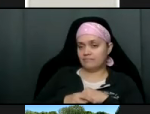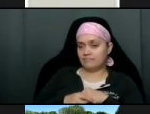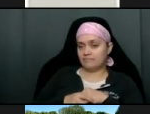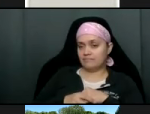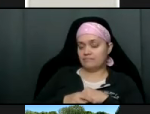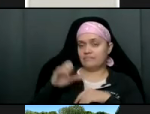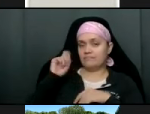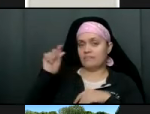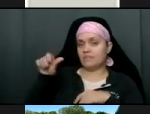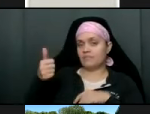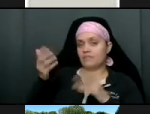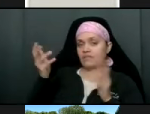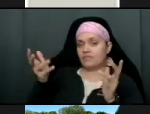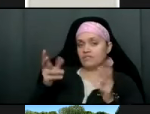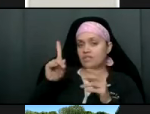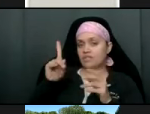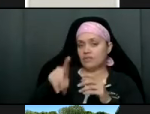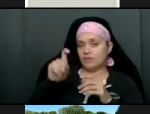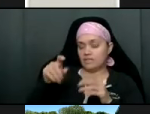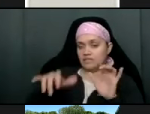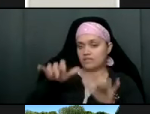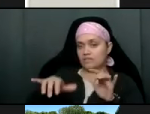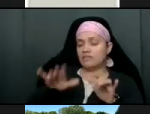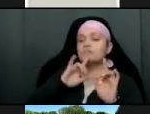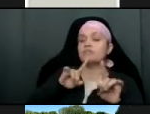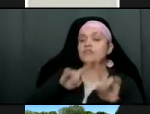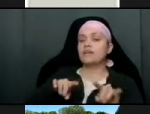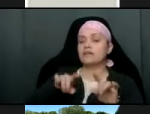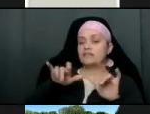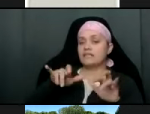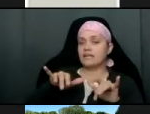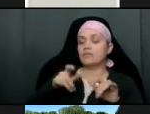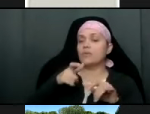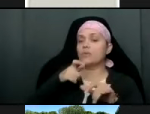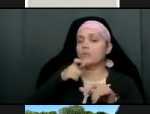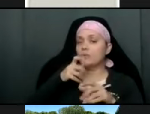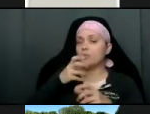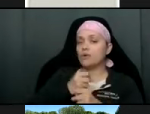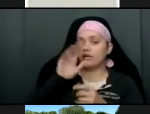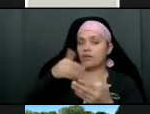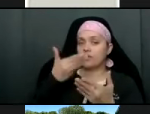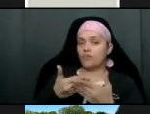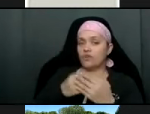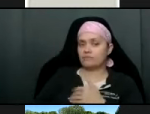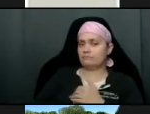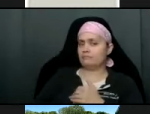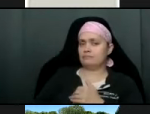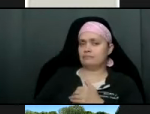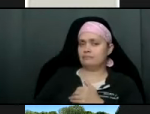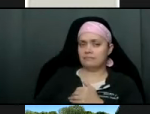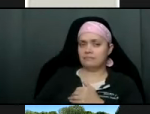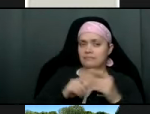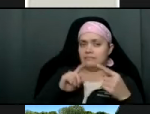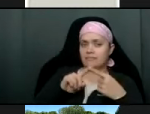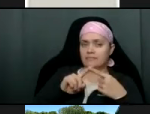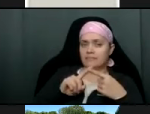All right, I have another chat question for you. Put your answer in the chat. Who got there first? A,